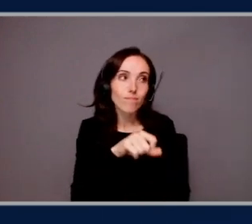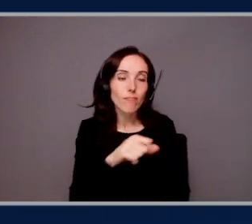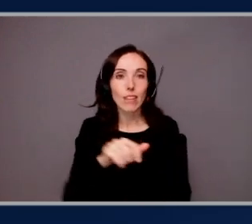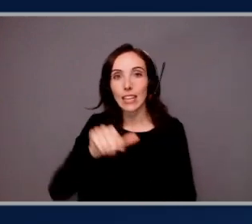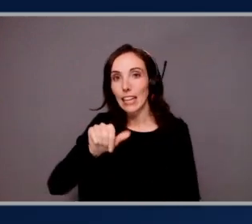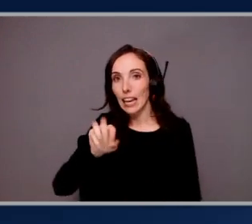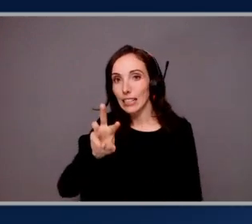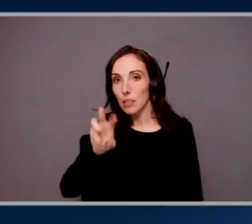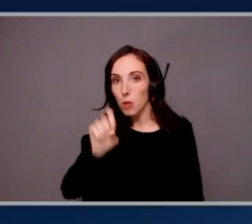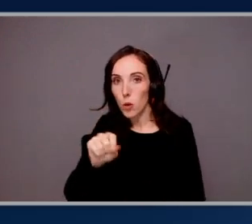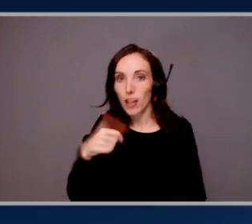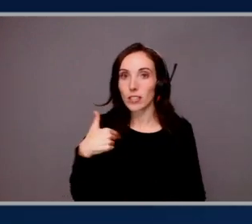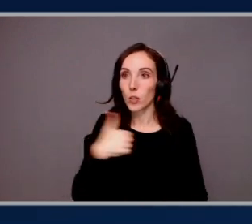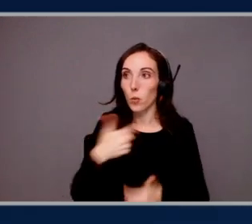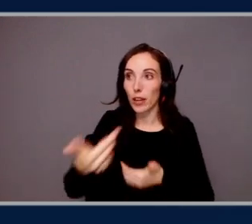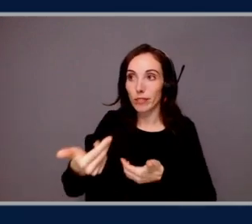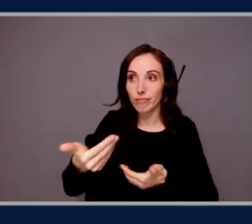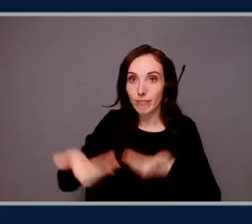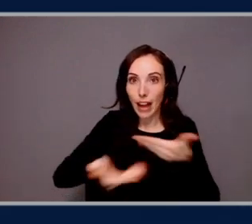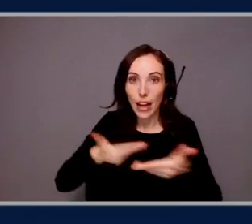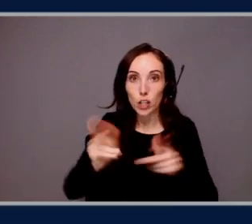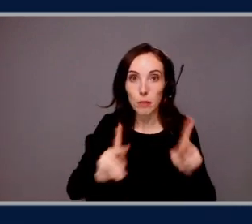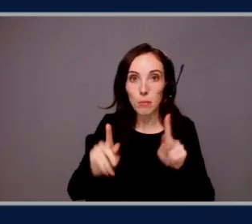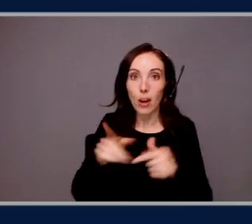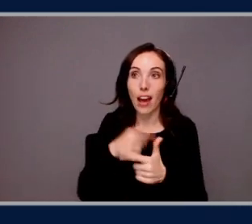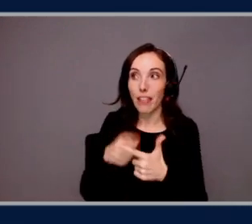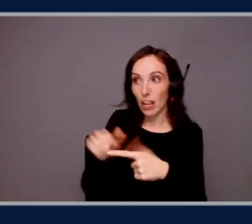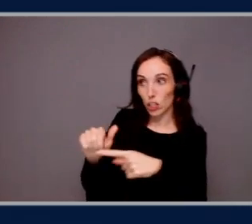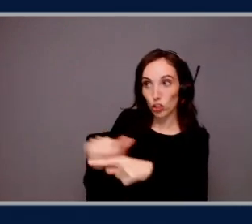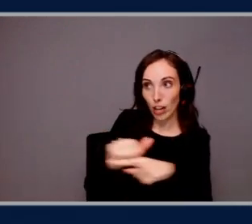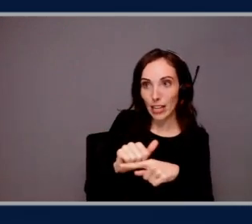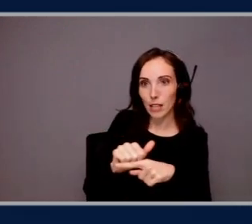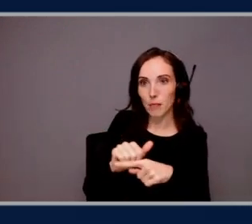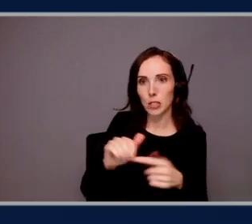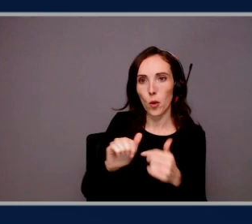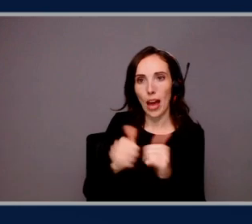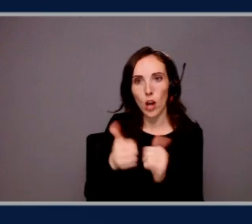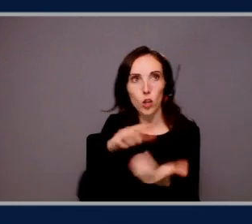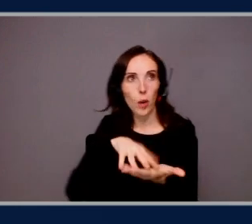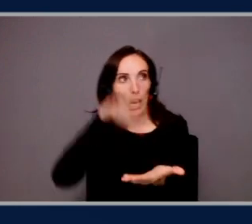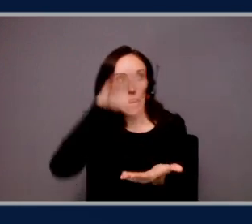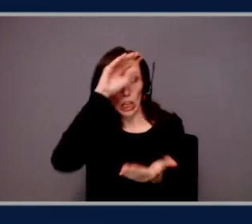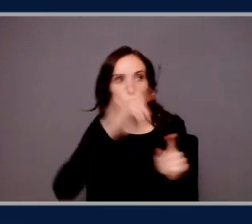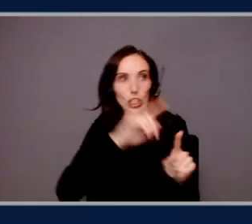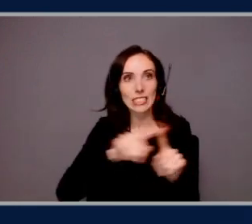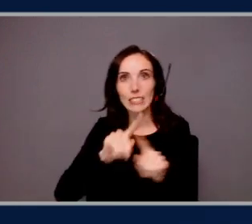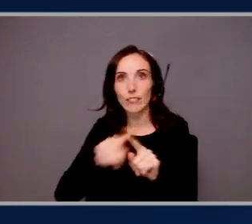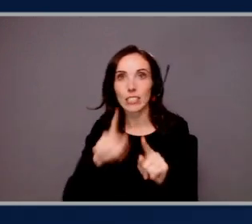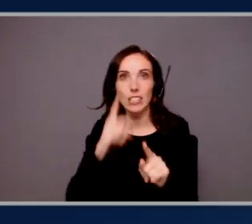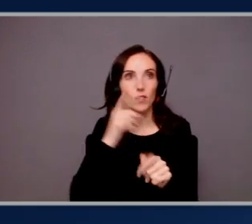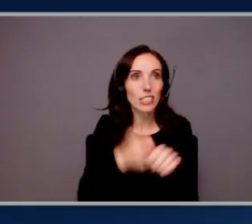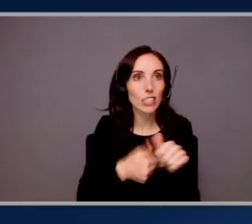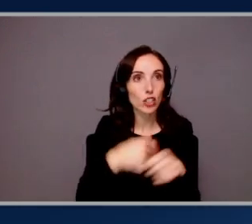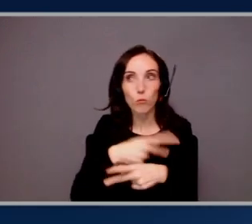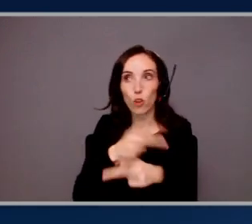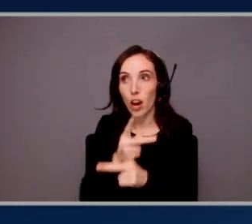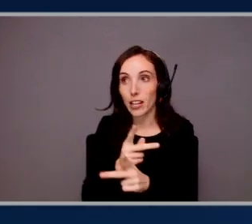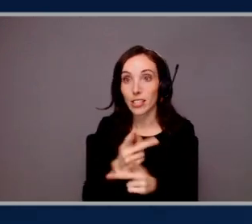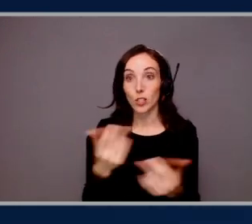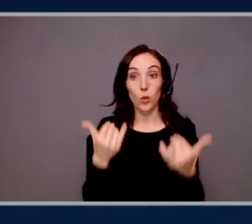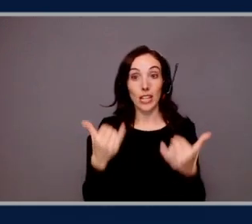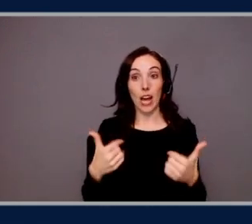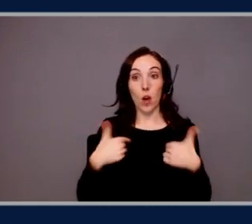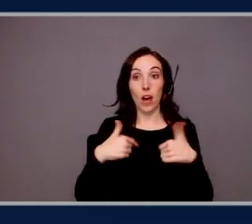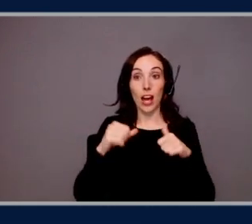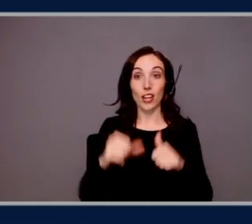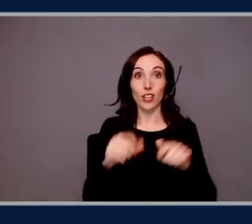to train them, right? Yeah. And you're saying like, okay, how do I learn the differences in these products? Give me the quick hits. Like Yep. I could take it and go put it up on a wiki and